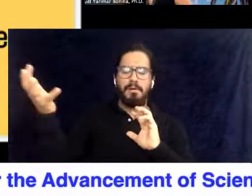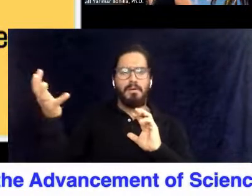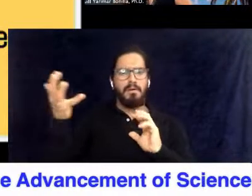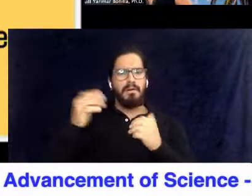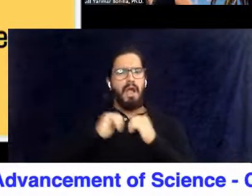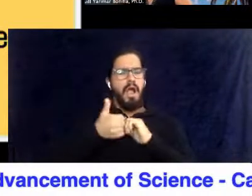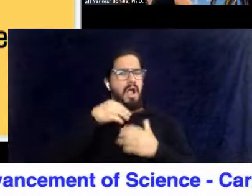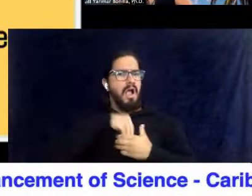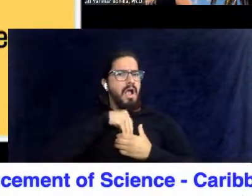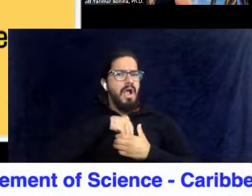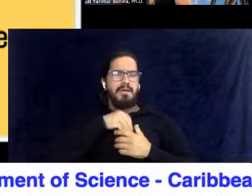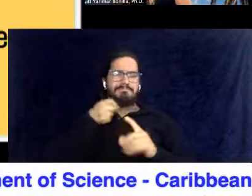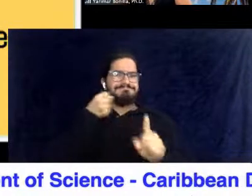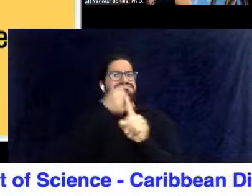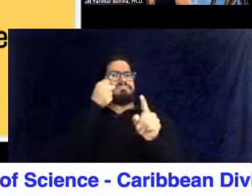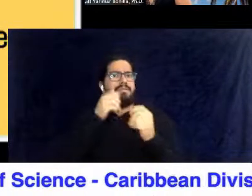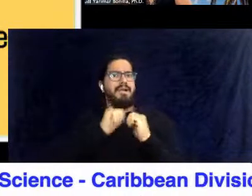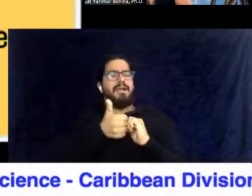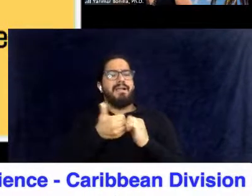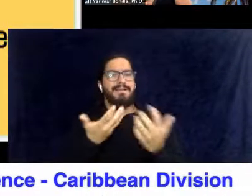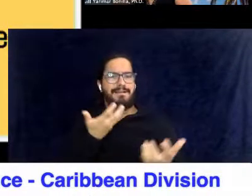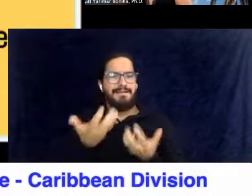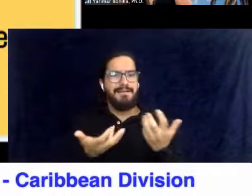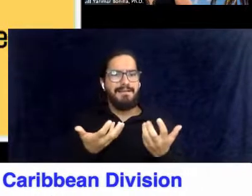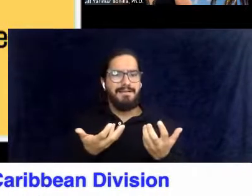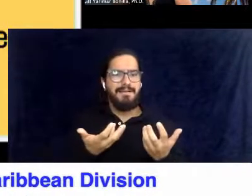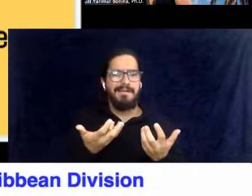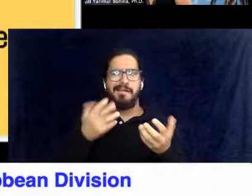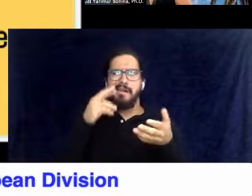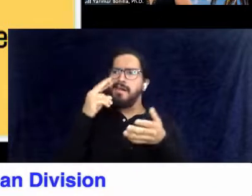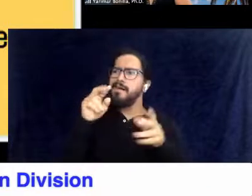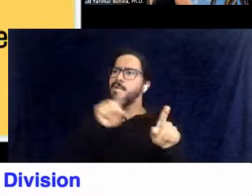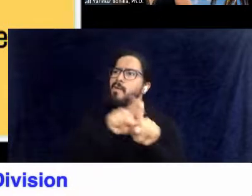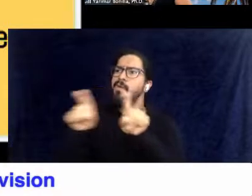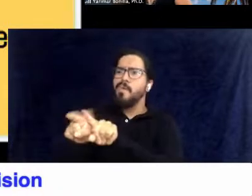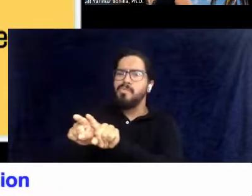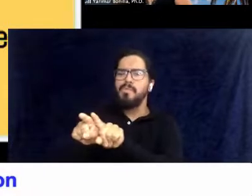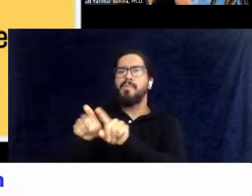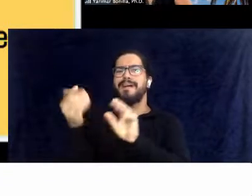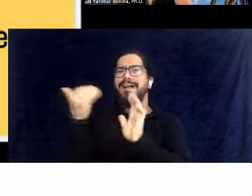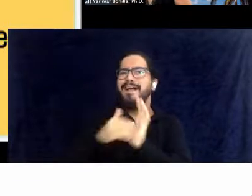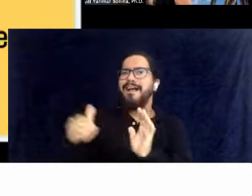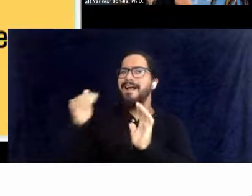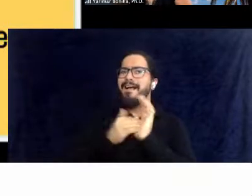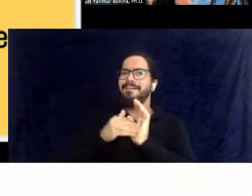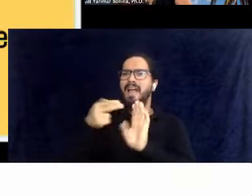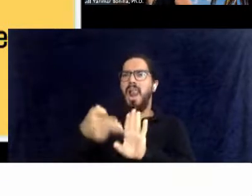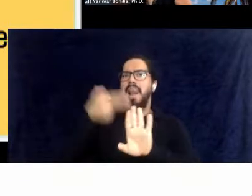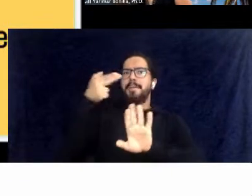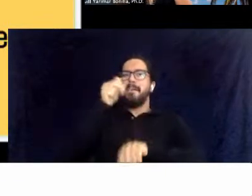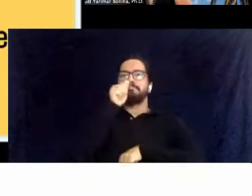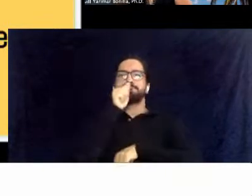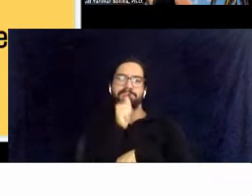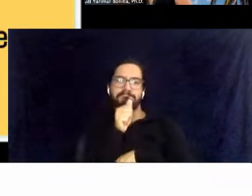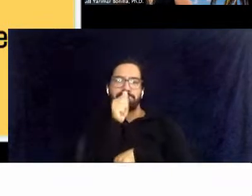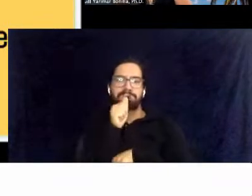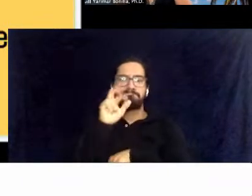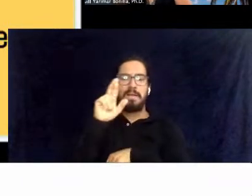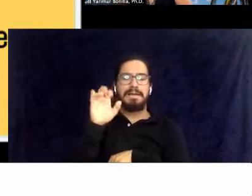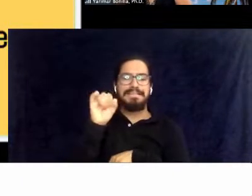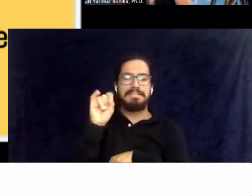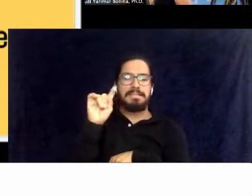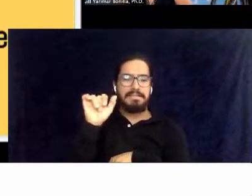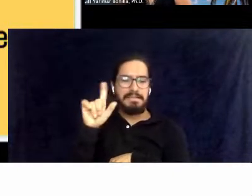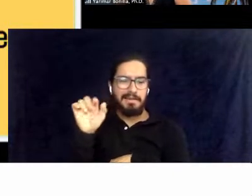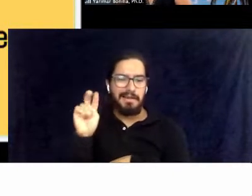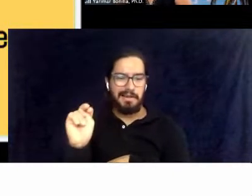mean that we are constantly being called upon to be resilient? And I do want to question this idea of resilience and denaturalize